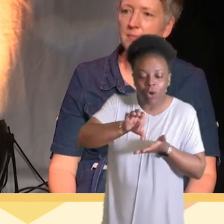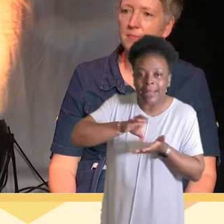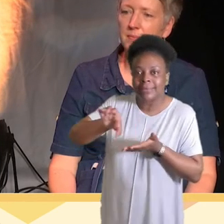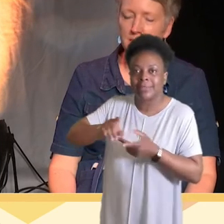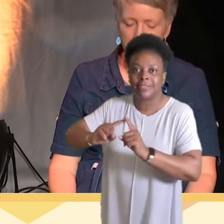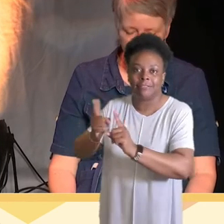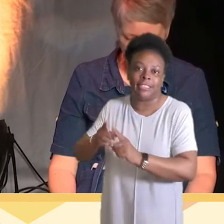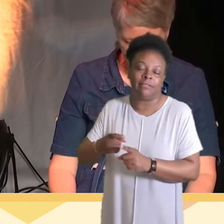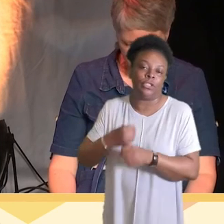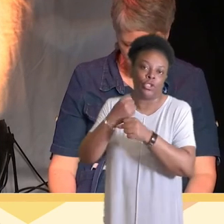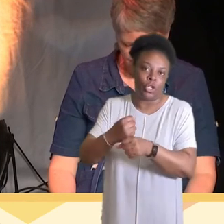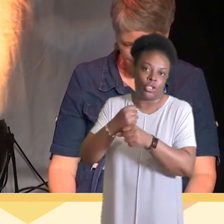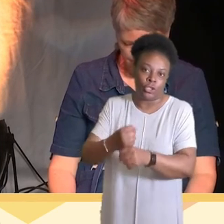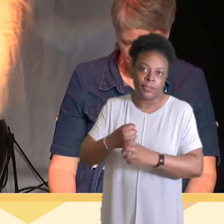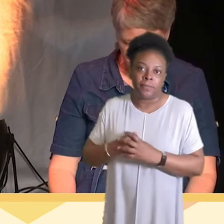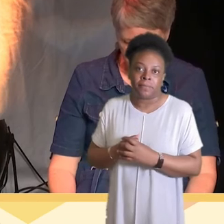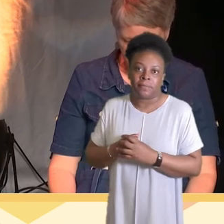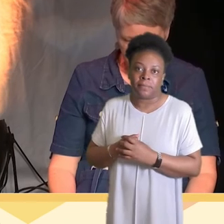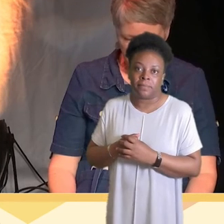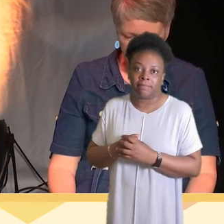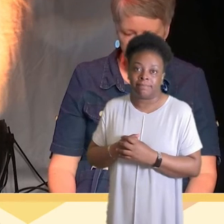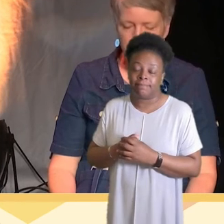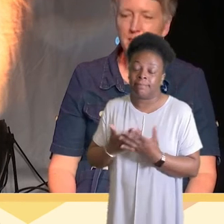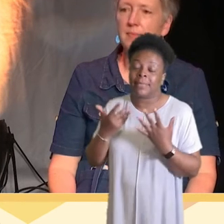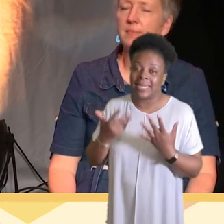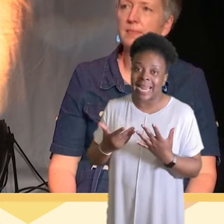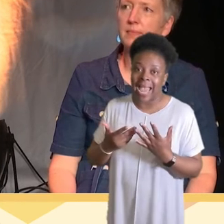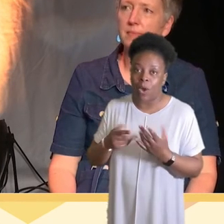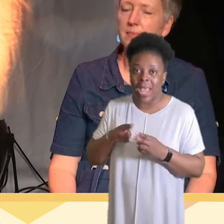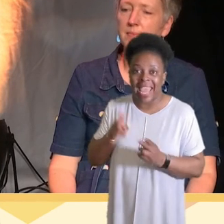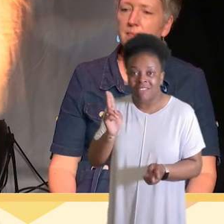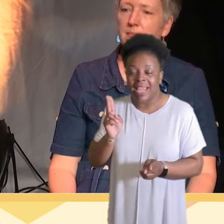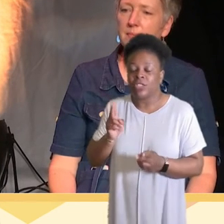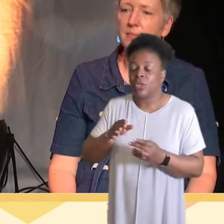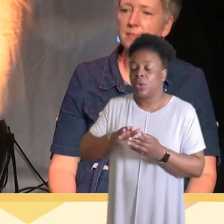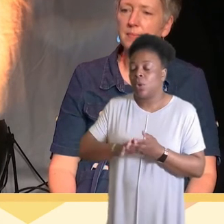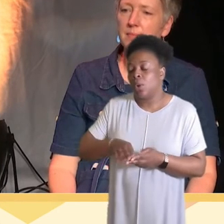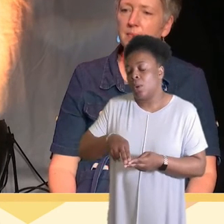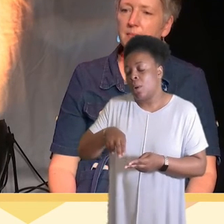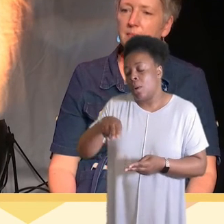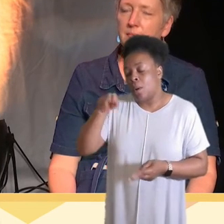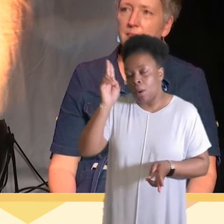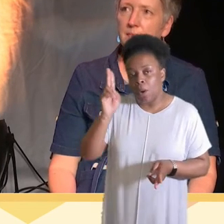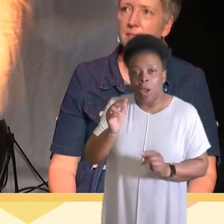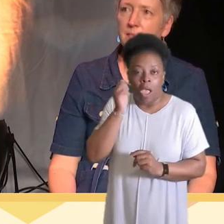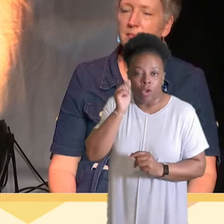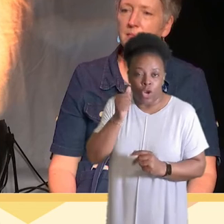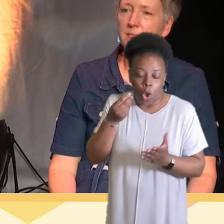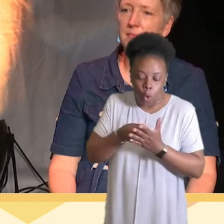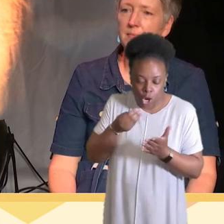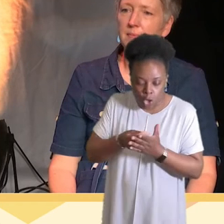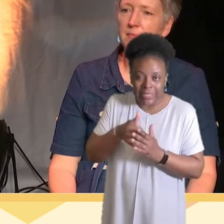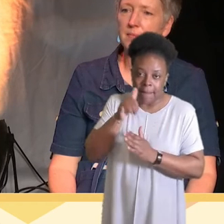projects. With inflation now running much higher than for many years, costs will go up, adding